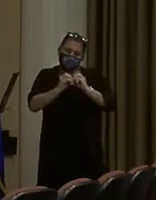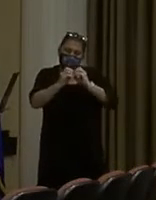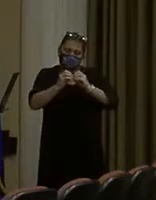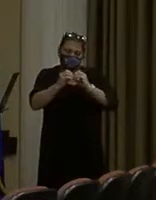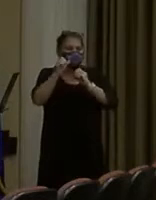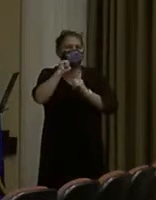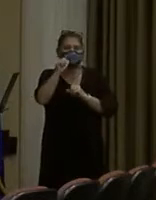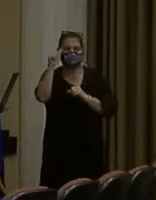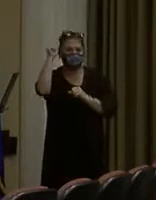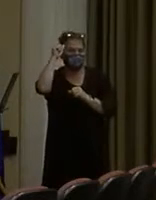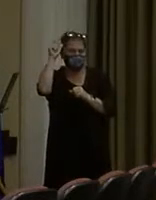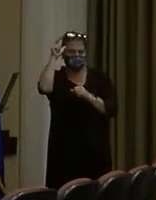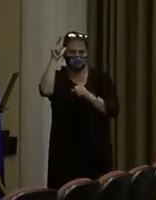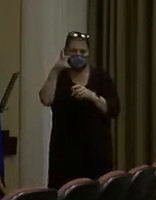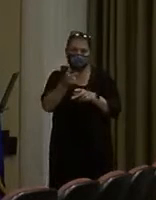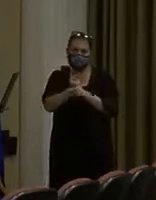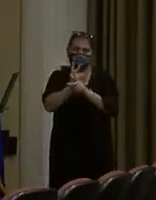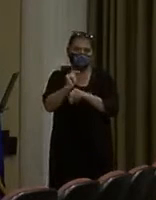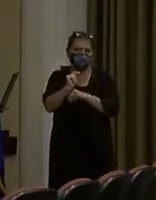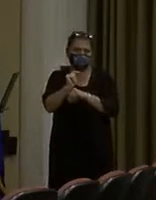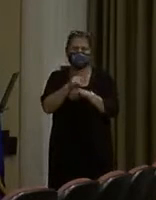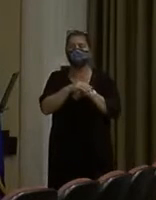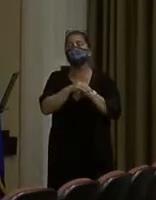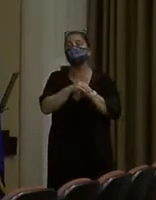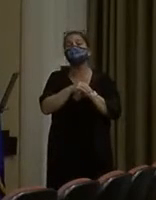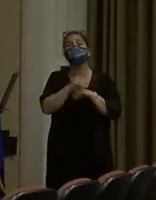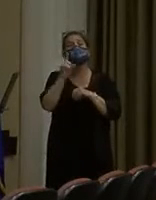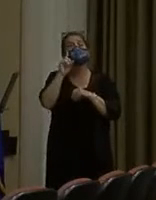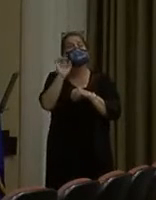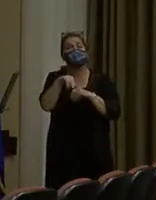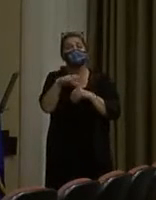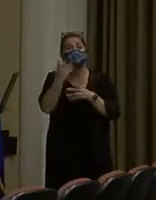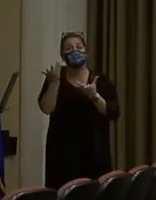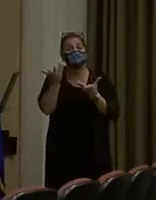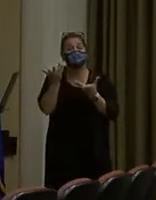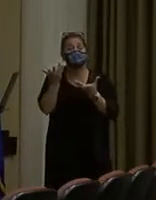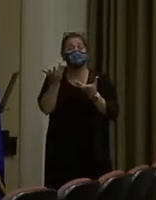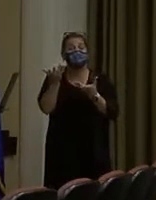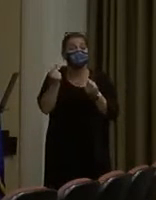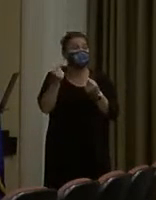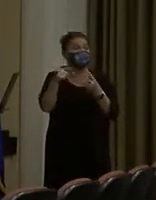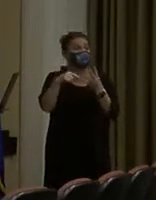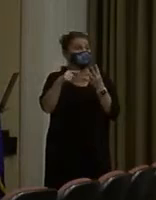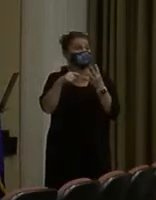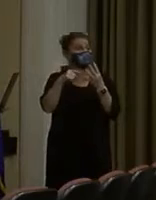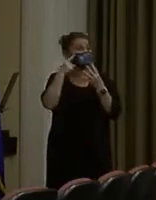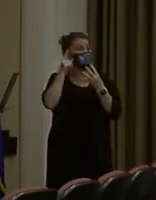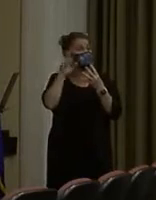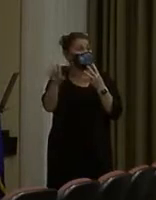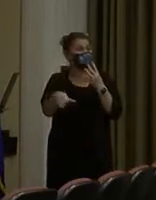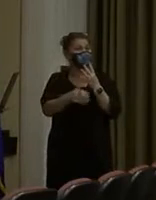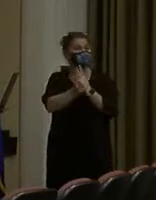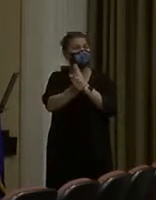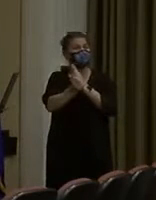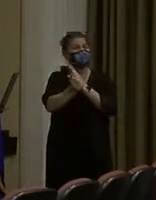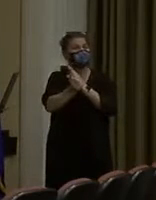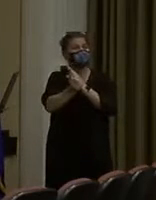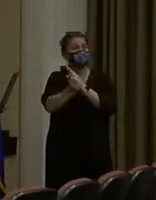President Lincoln could retain it in the bill. What do you think that provision was? Anybody know?